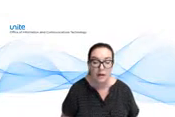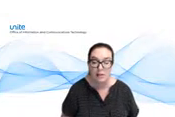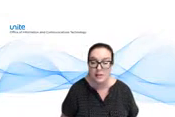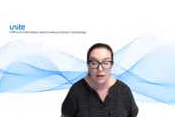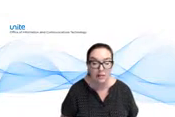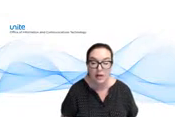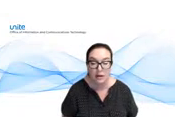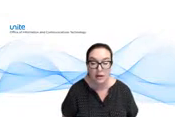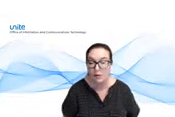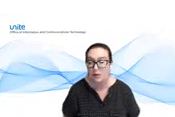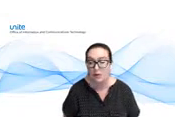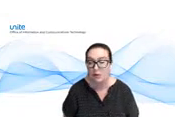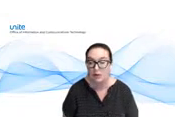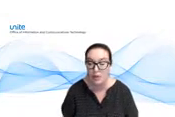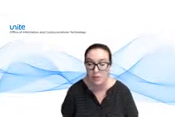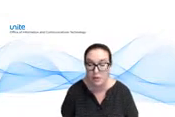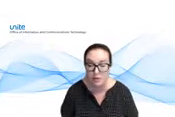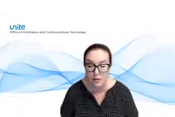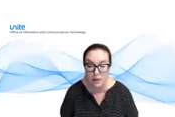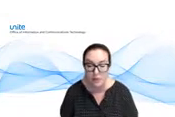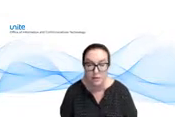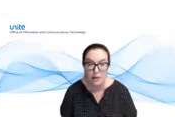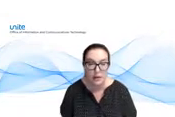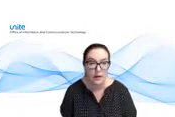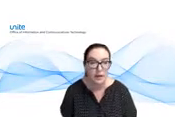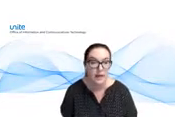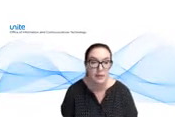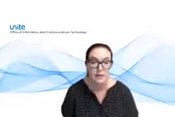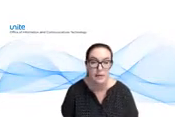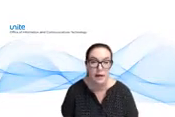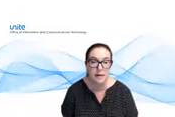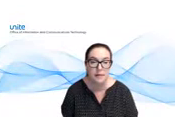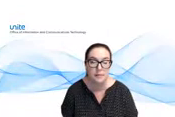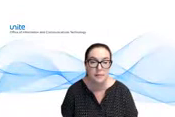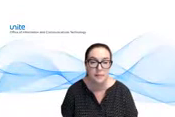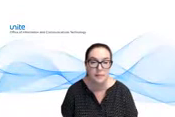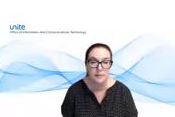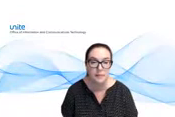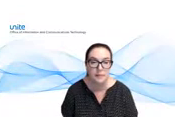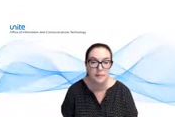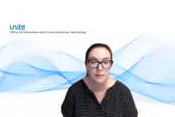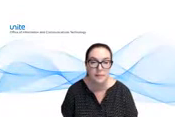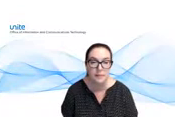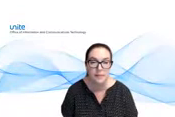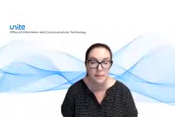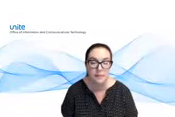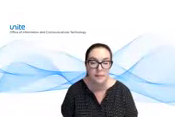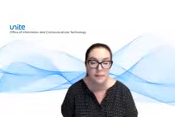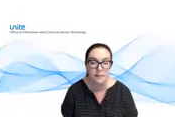releasing enhancements every day. You just will not be able to keep up. Next slide.